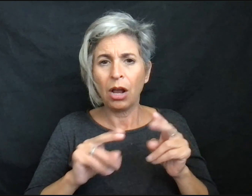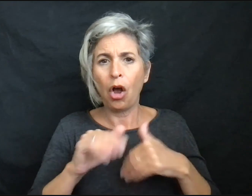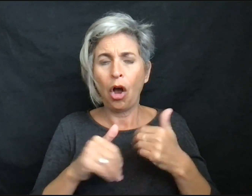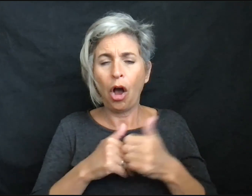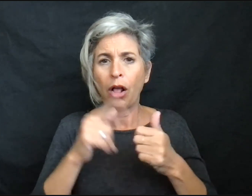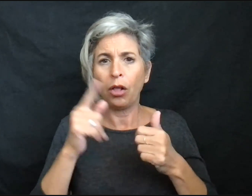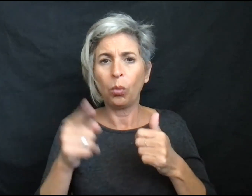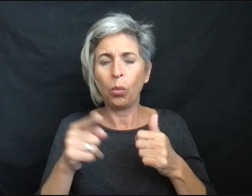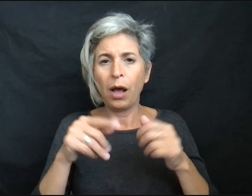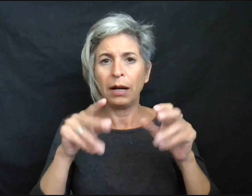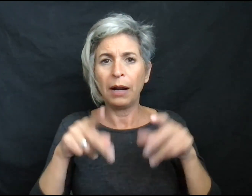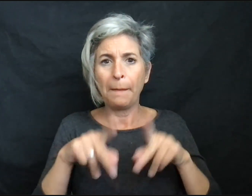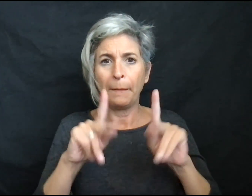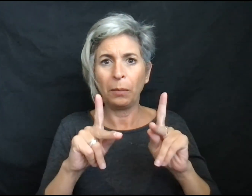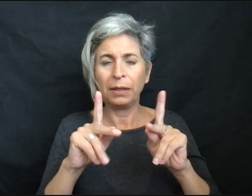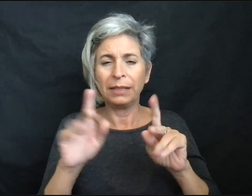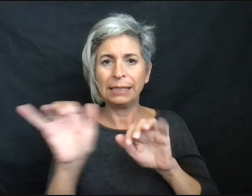since they're the same address?